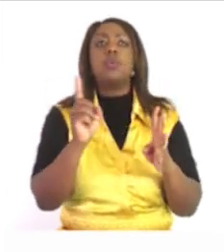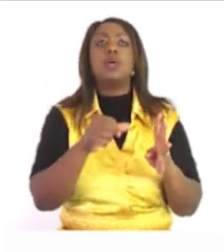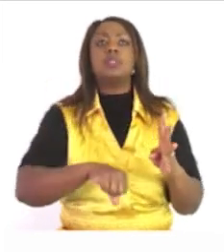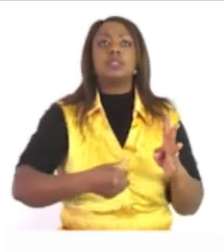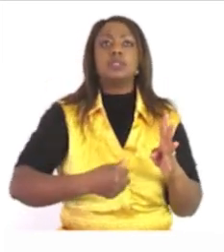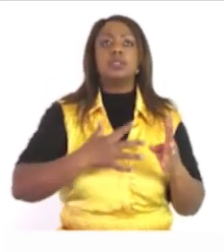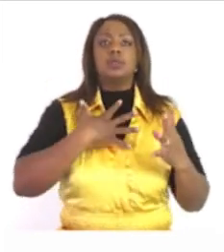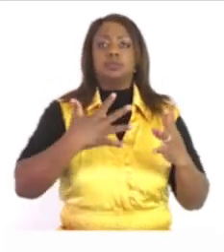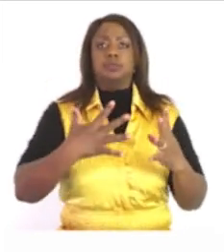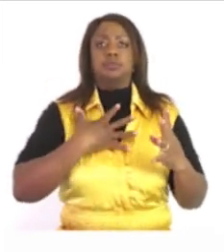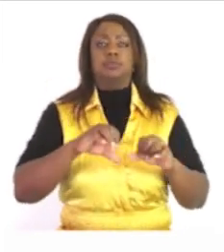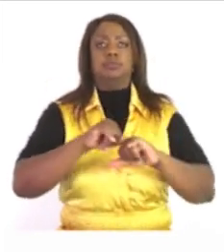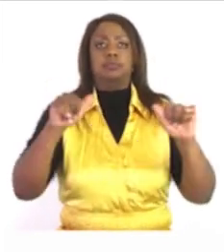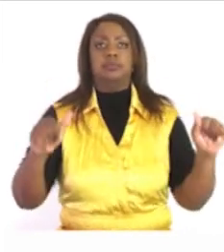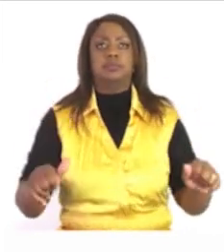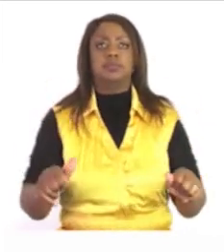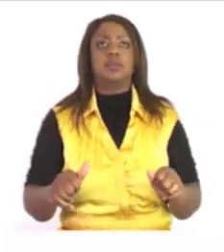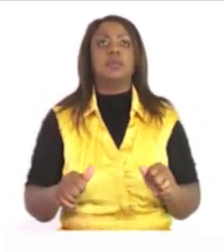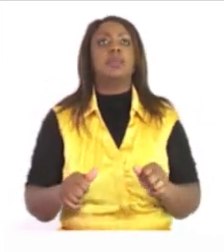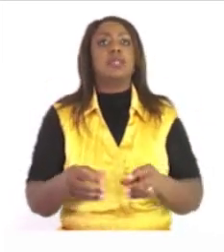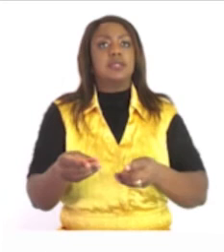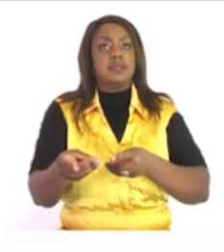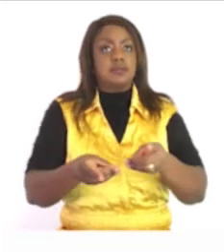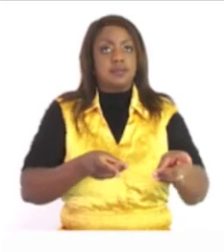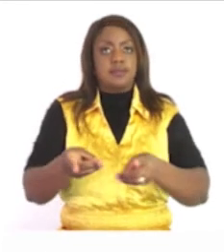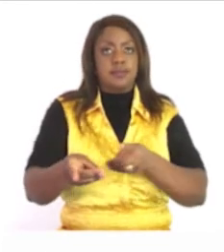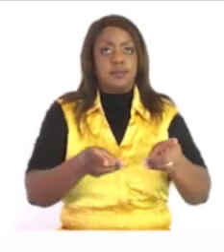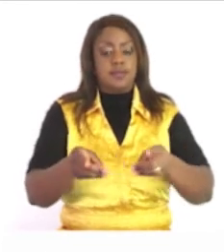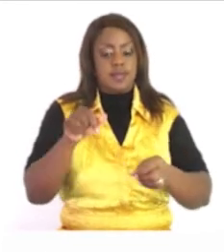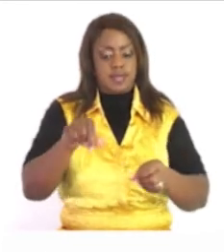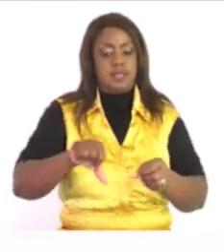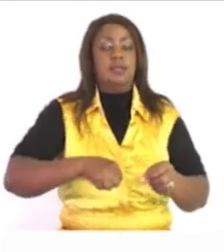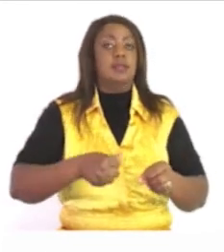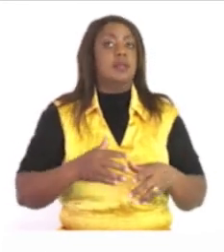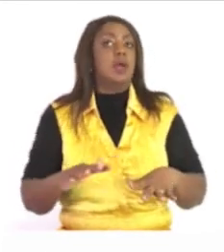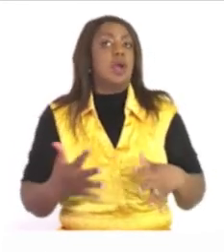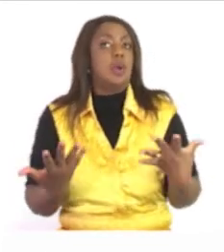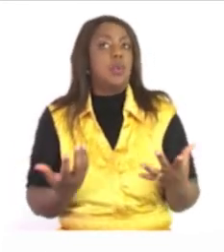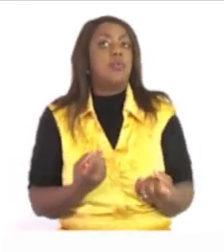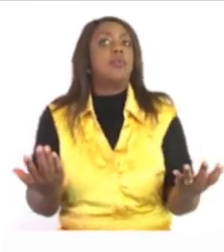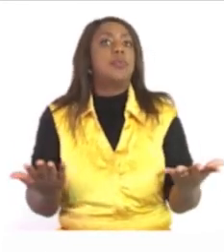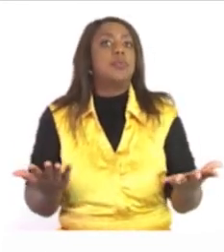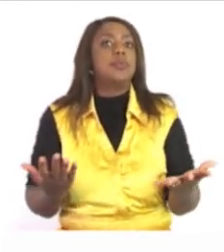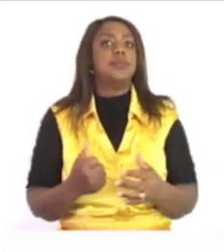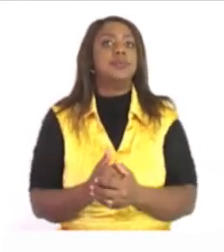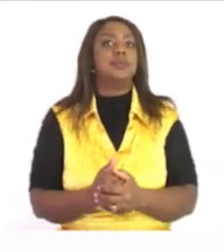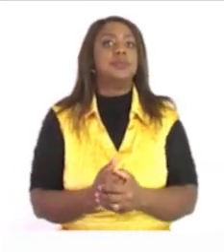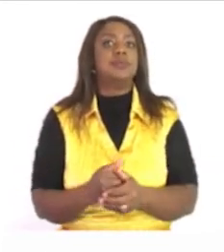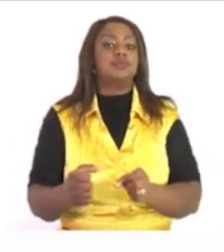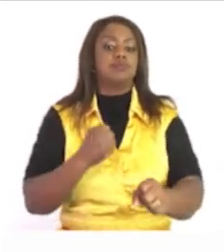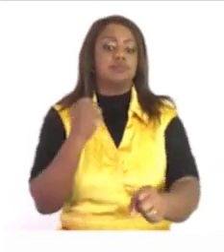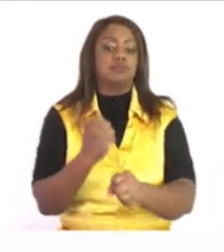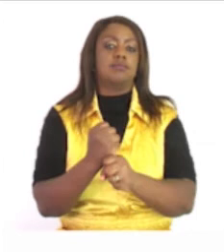system, and you must be able to mention how those diseases can be prevented. The vocabulary for this